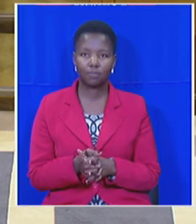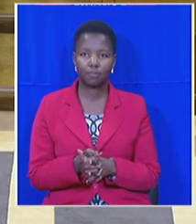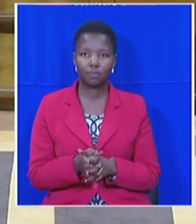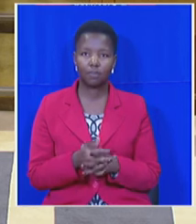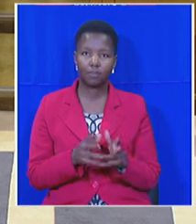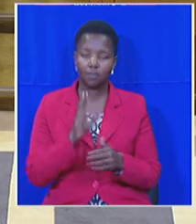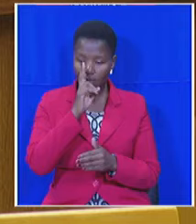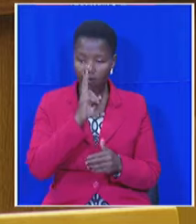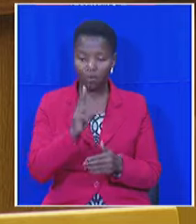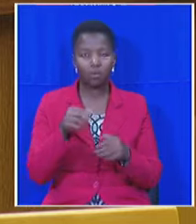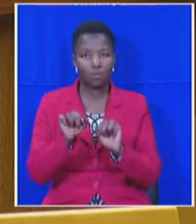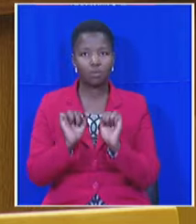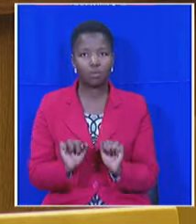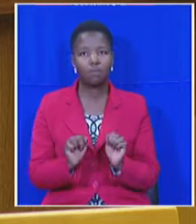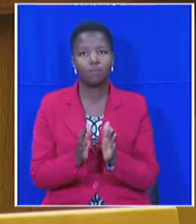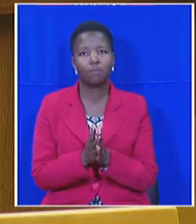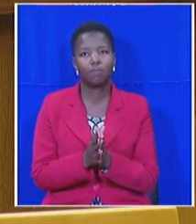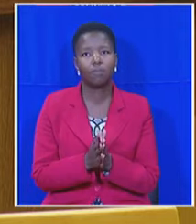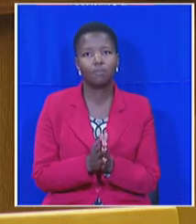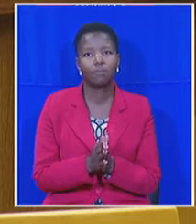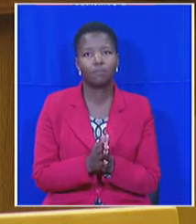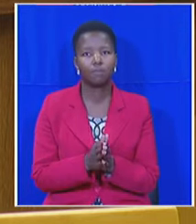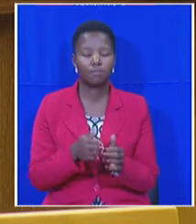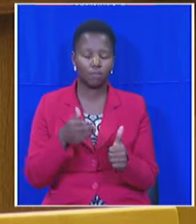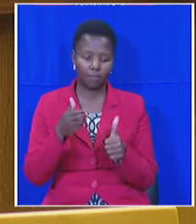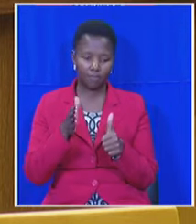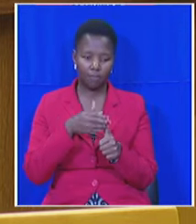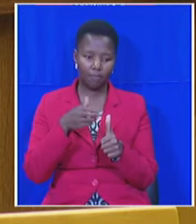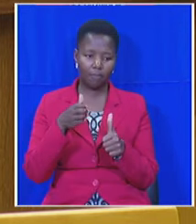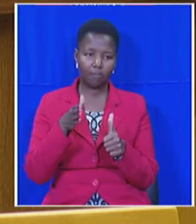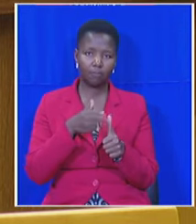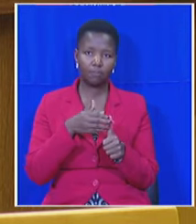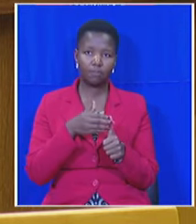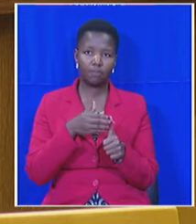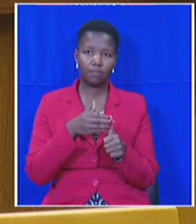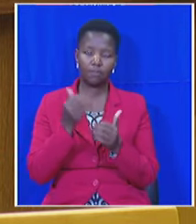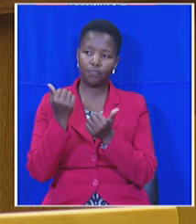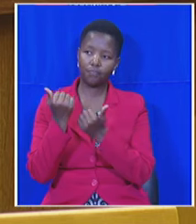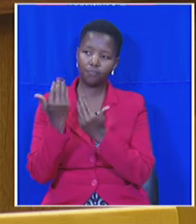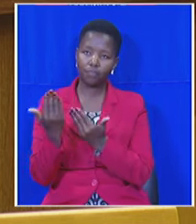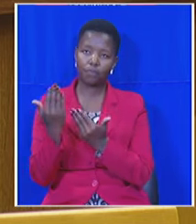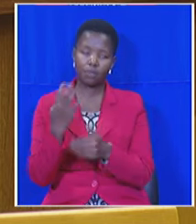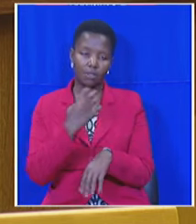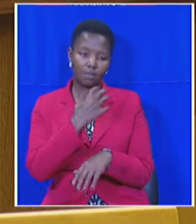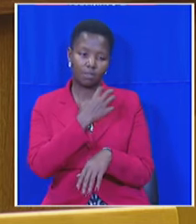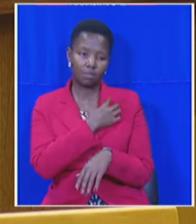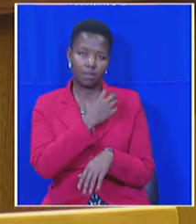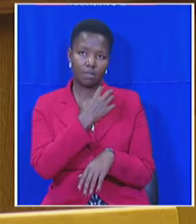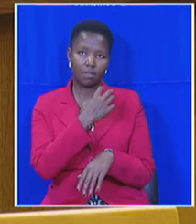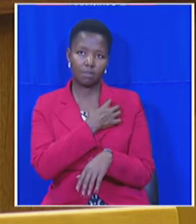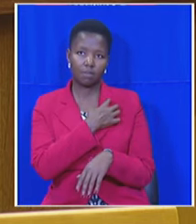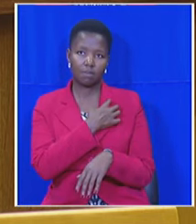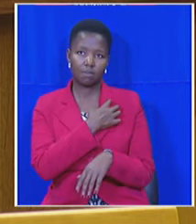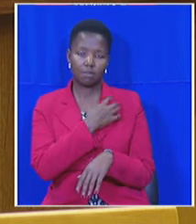Honorable Chairperson, let me start off by making a recommendation to the Minister. I know